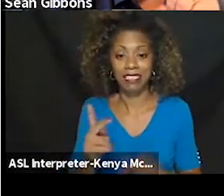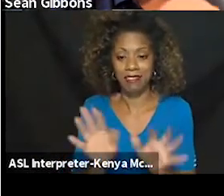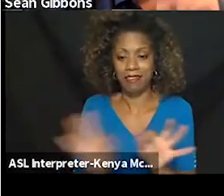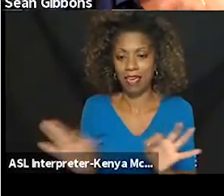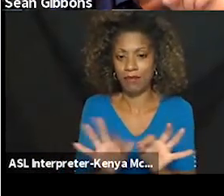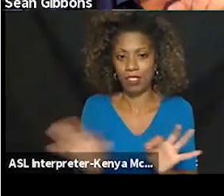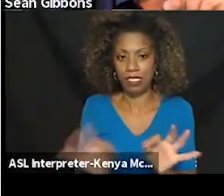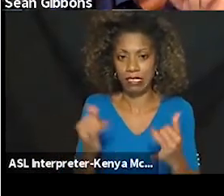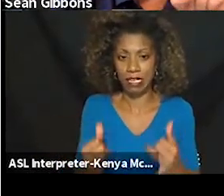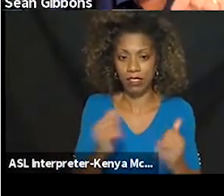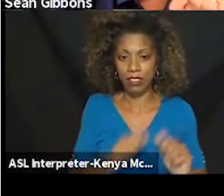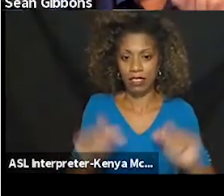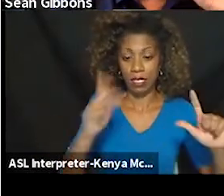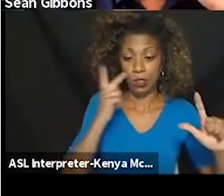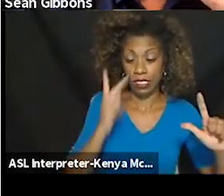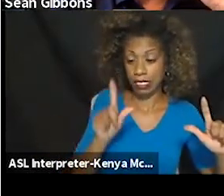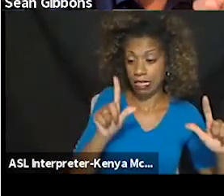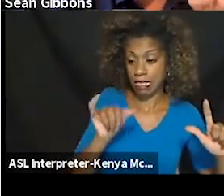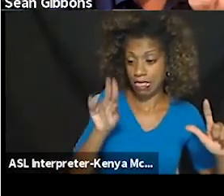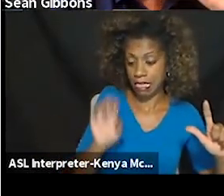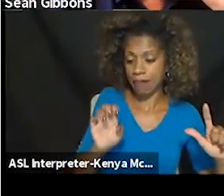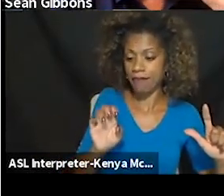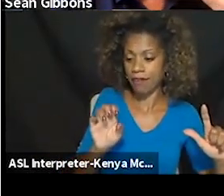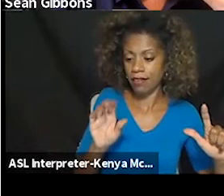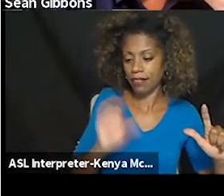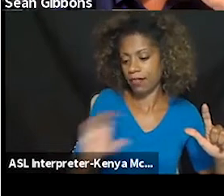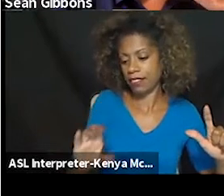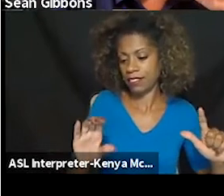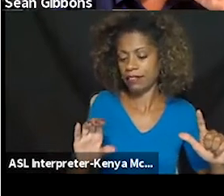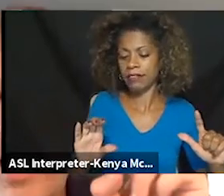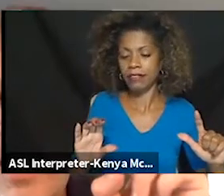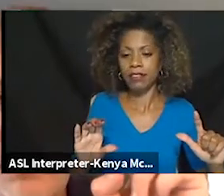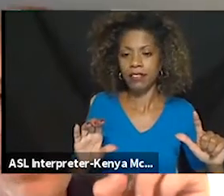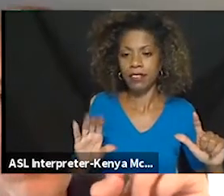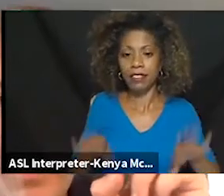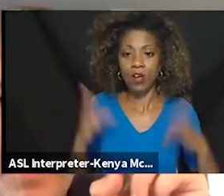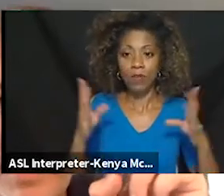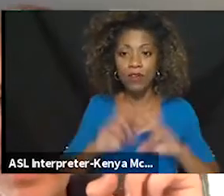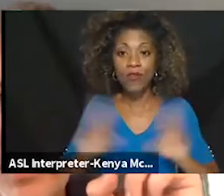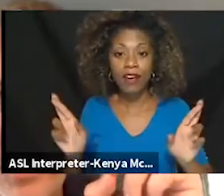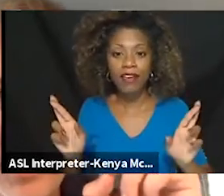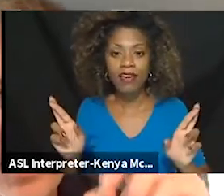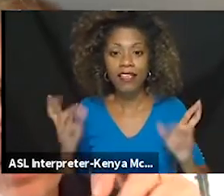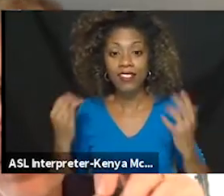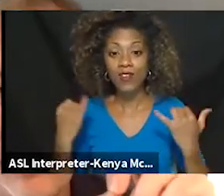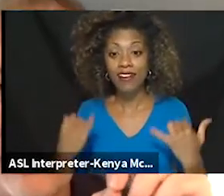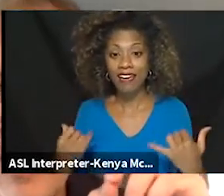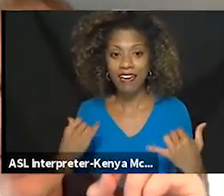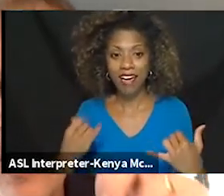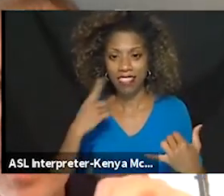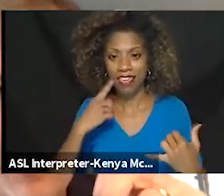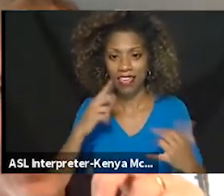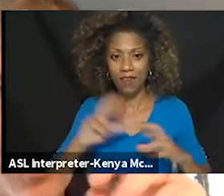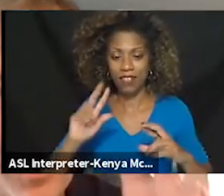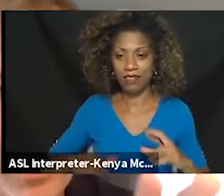say live transcript has been enabled. All right, so with that, I think I'm going to pause, and I believe I'm passing to Estelle, our good friend